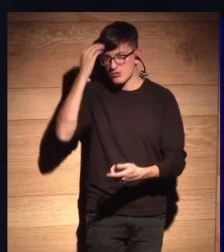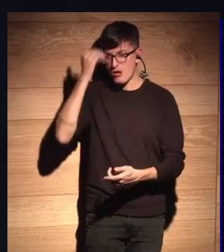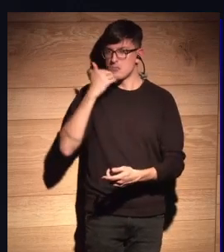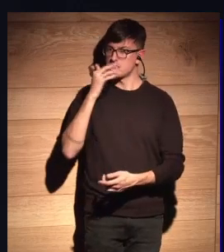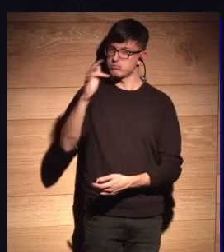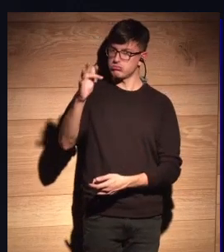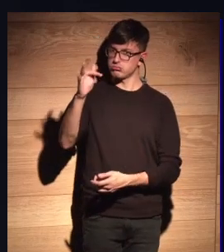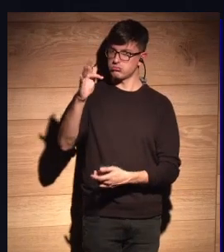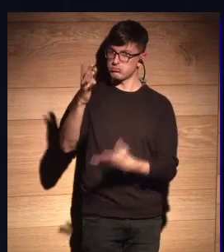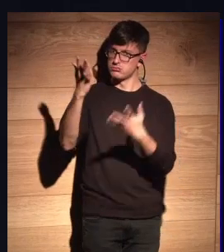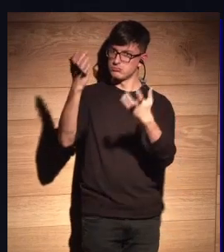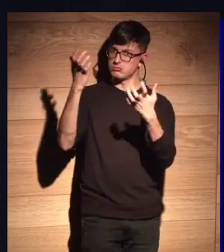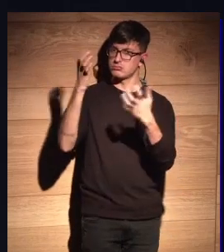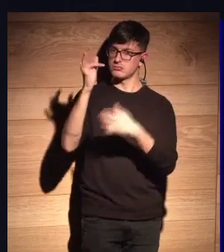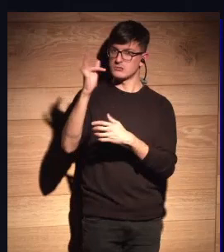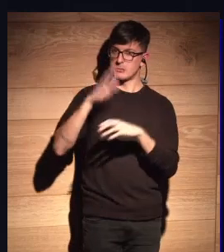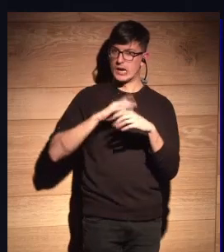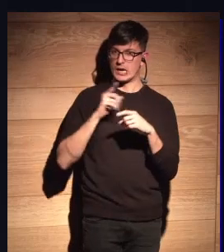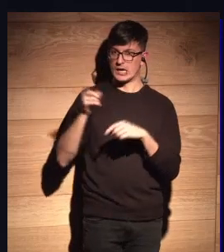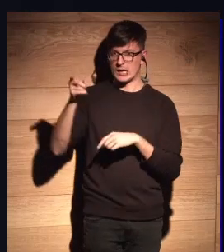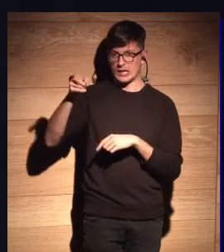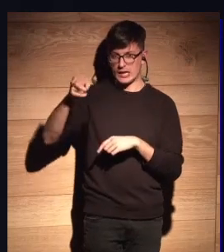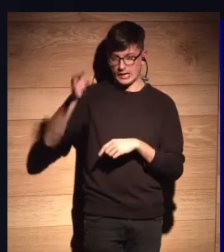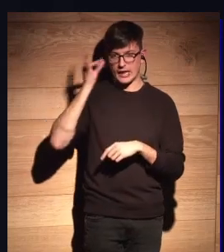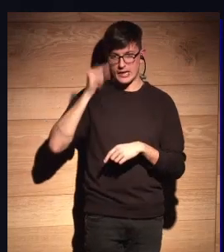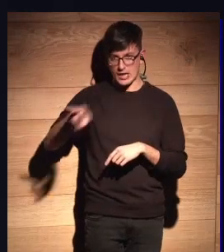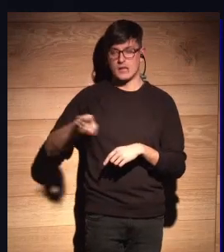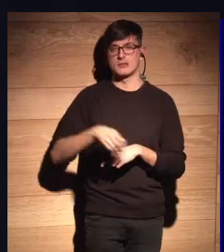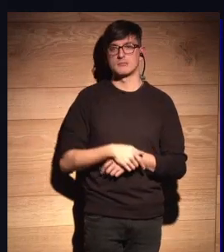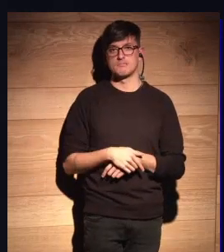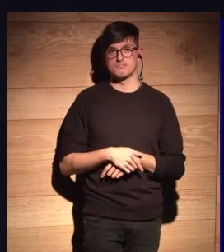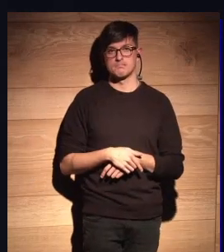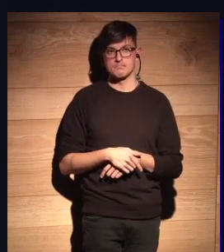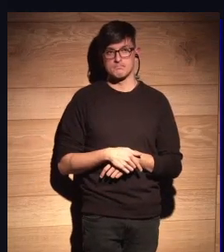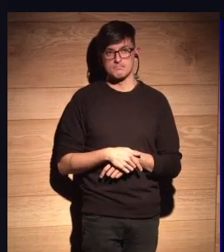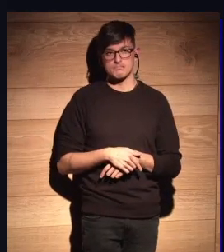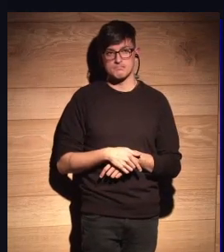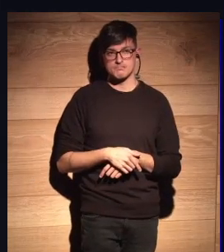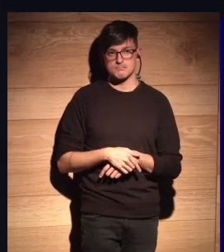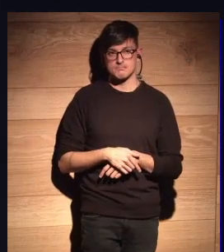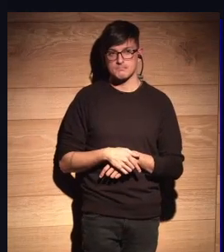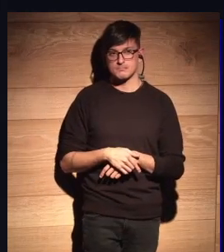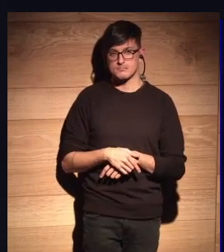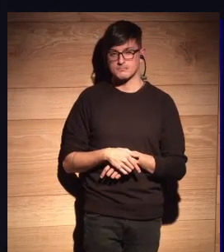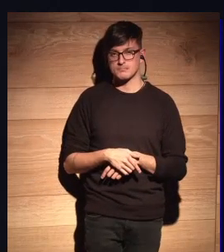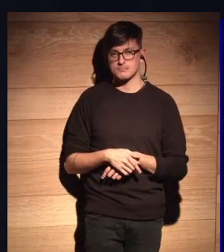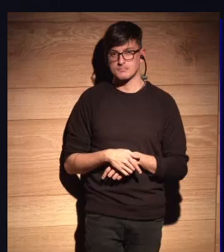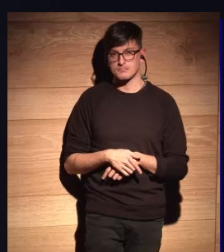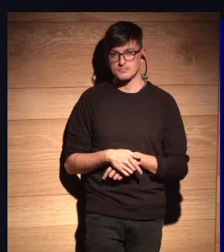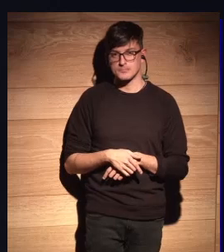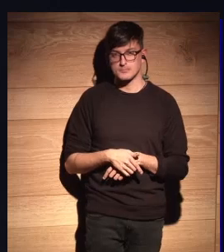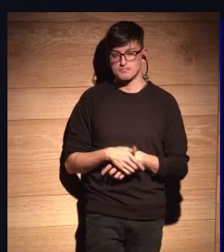her, and in addition to other girls. Not only to her, yeah. Yeah. And now and then she would say, "Oh,